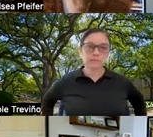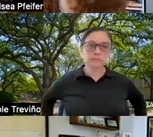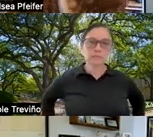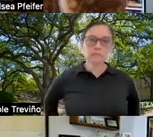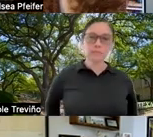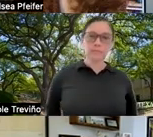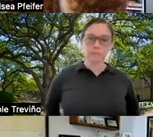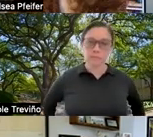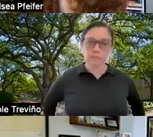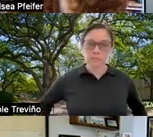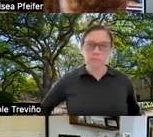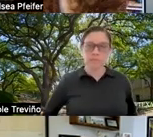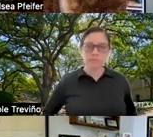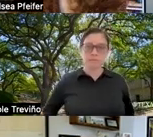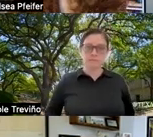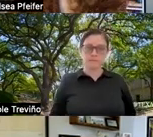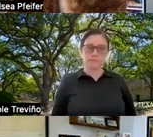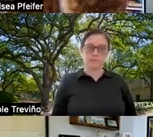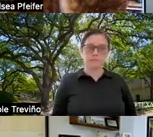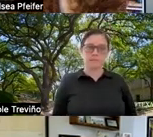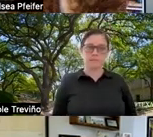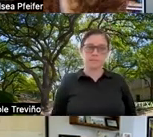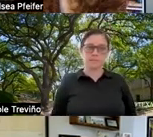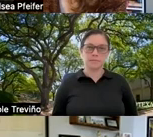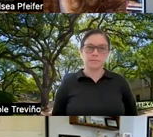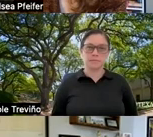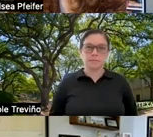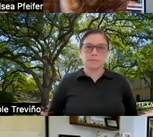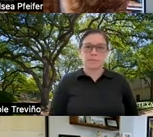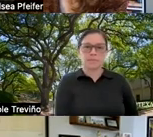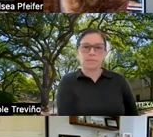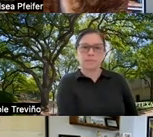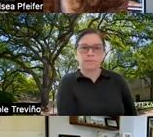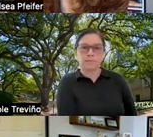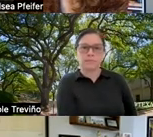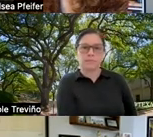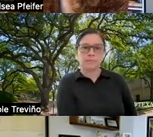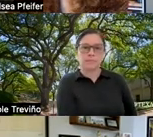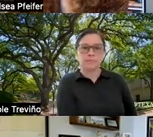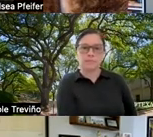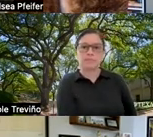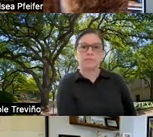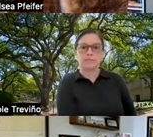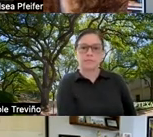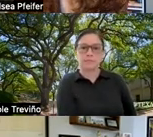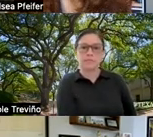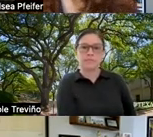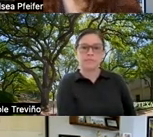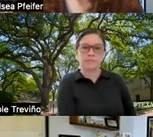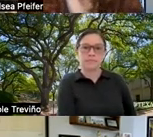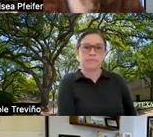in August where we'll talk about workforce and coalition strategies. And then in October, where we'll really dive deep